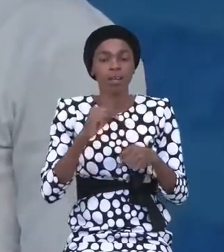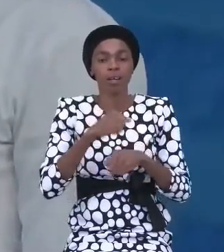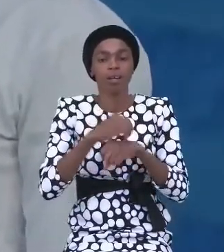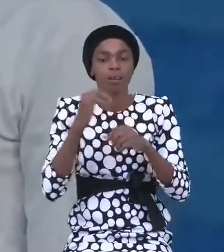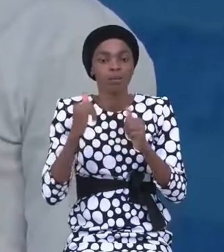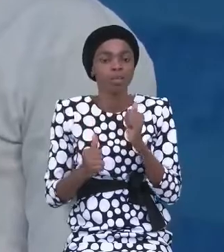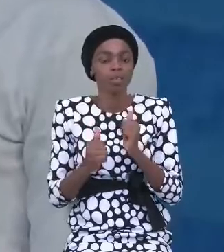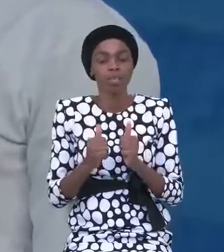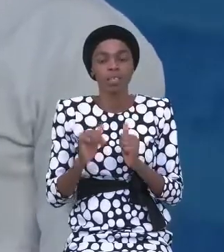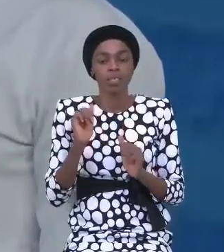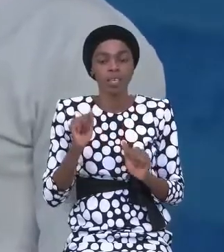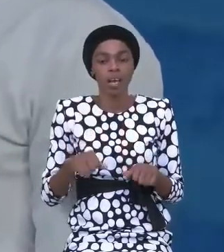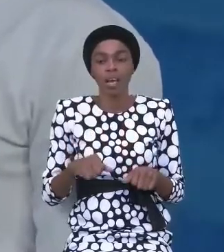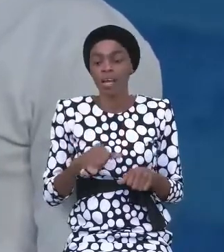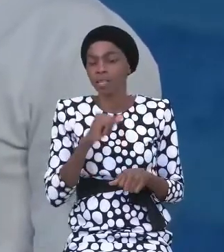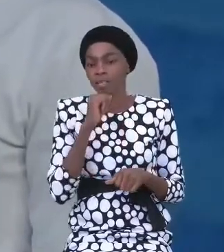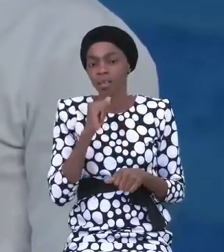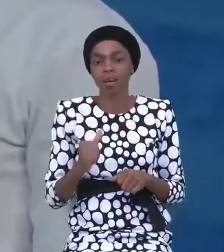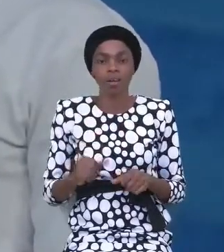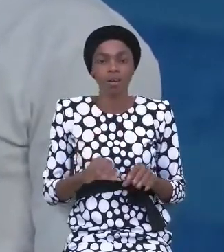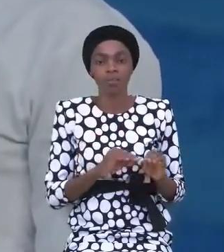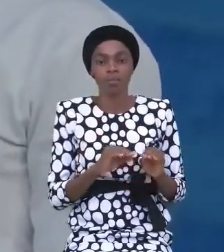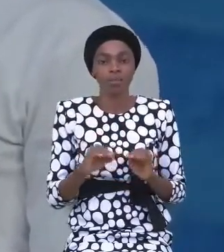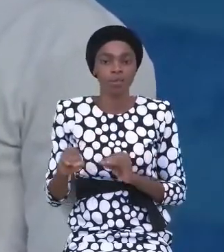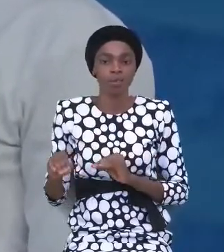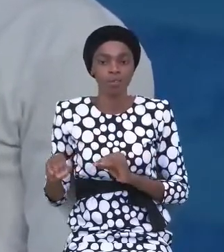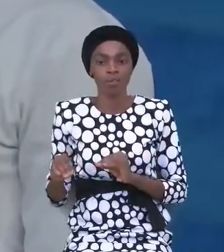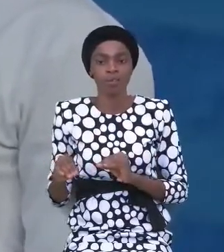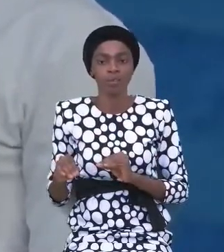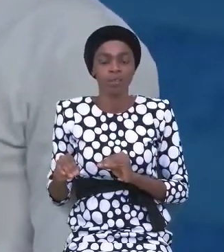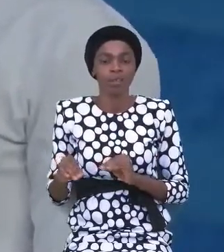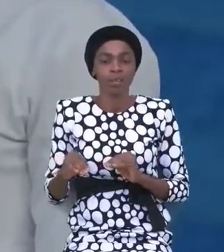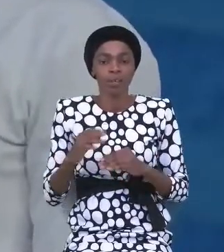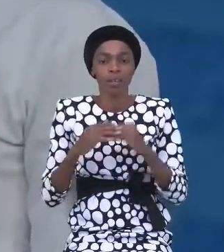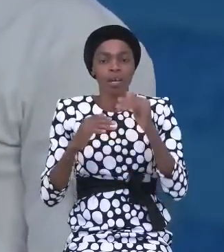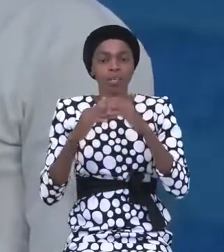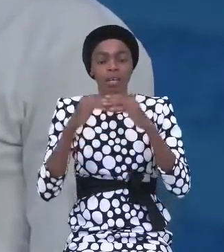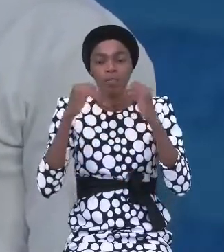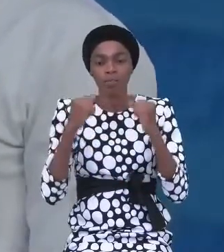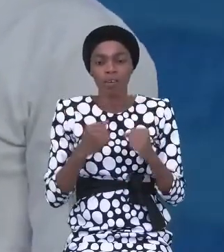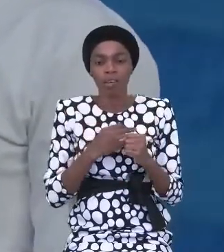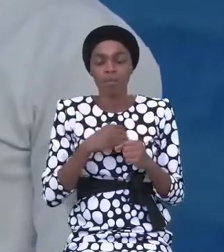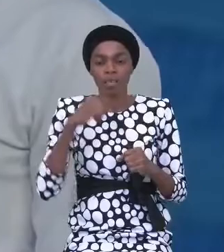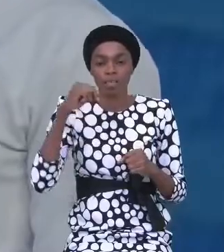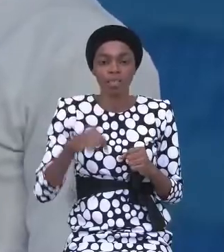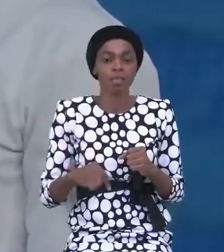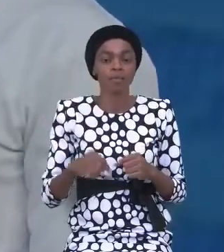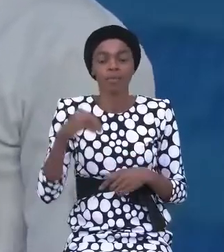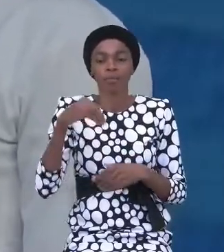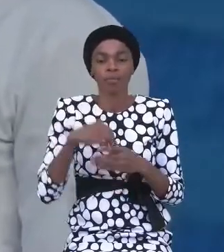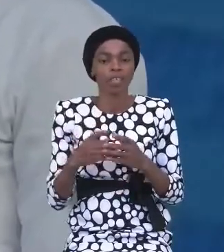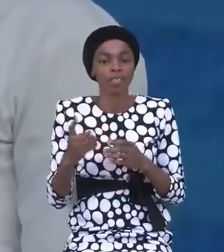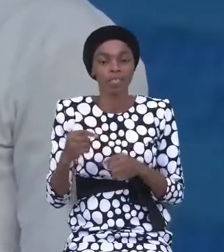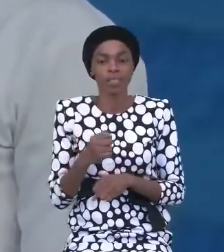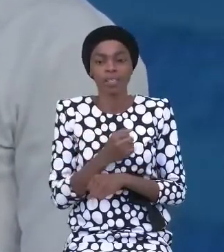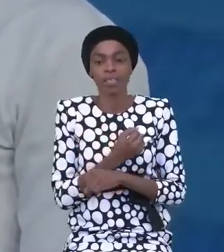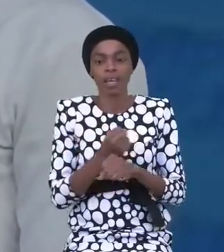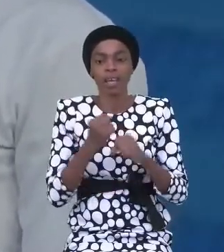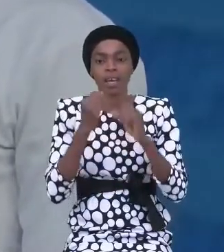rock which cannot move, grounded firm and deep in